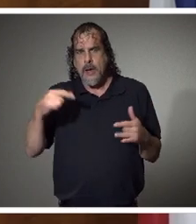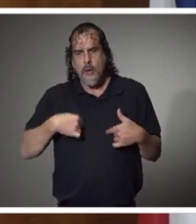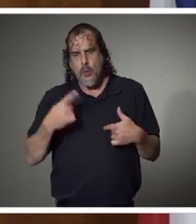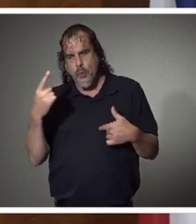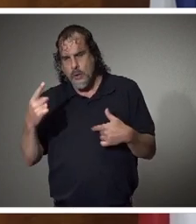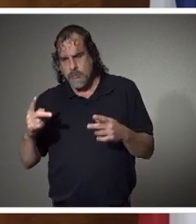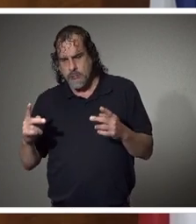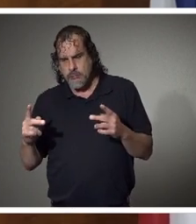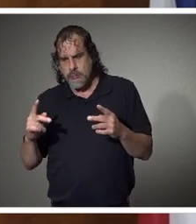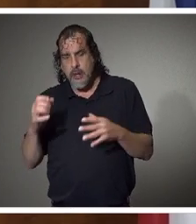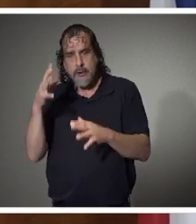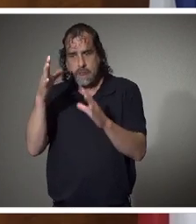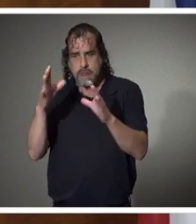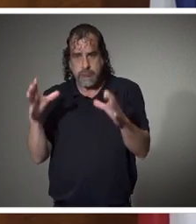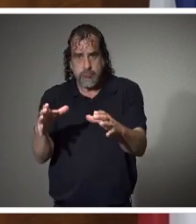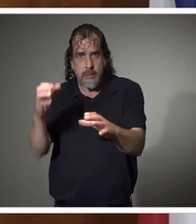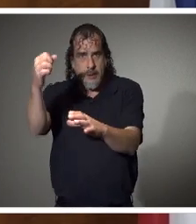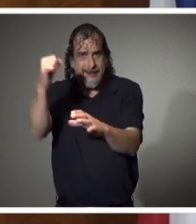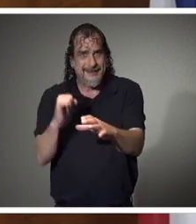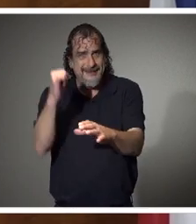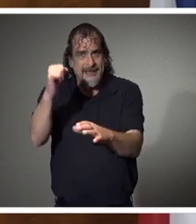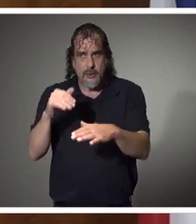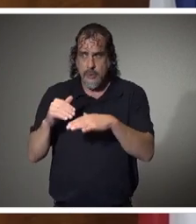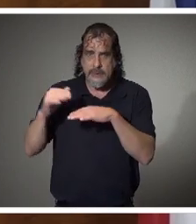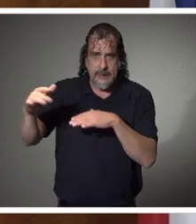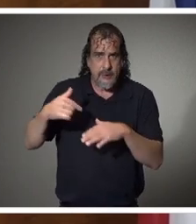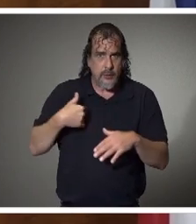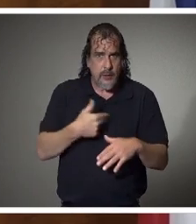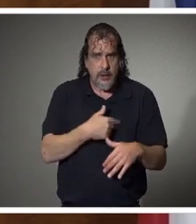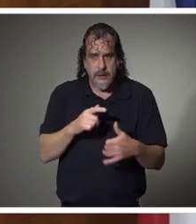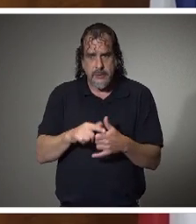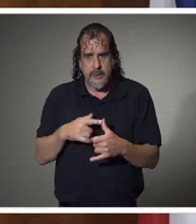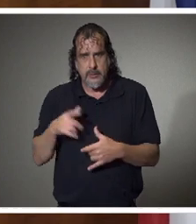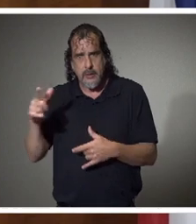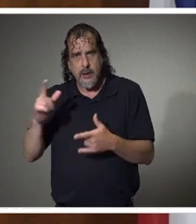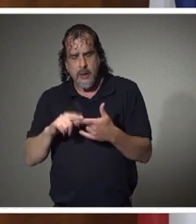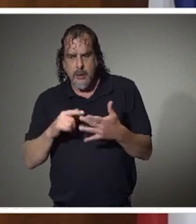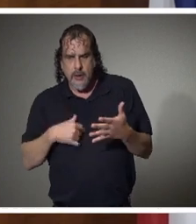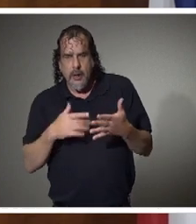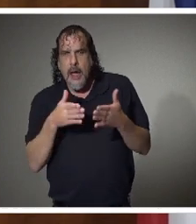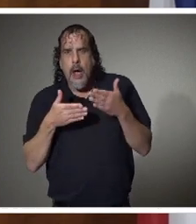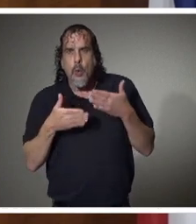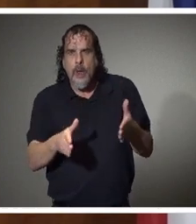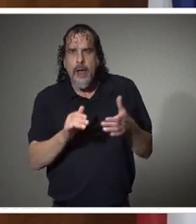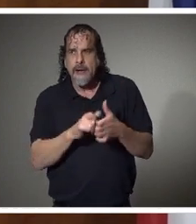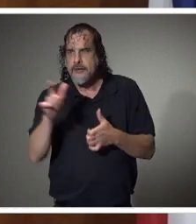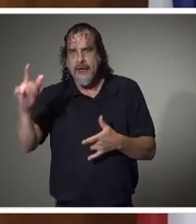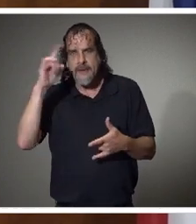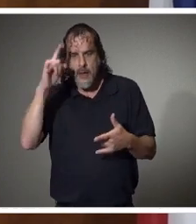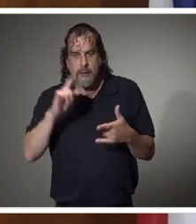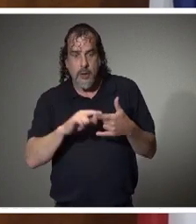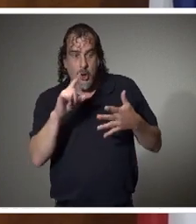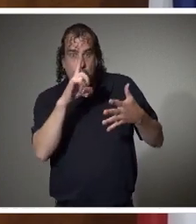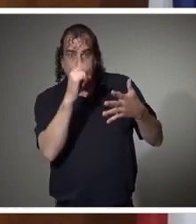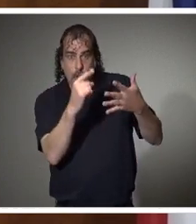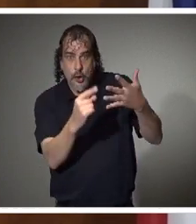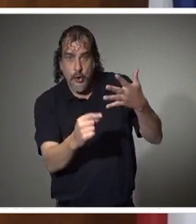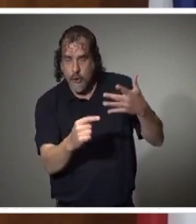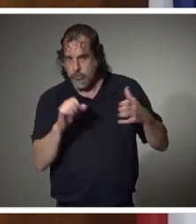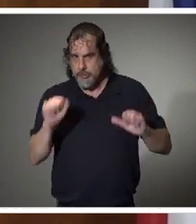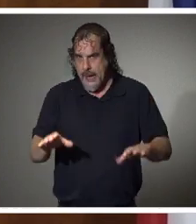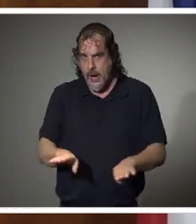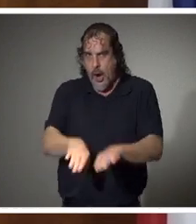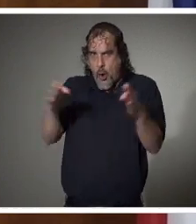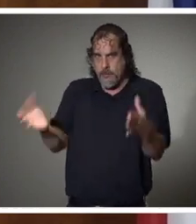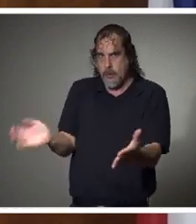of casinos that sent to me and sent to the Gaming Commission a list of ways that they thought they could reopen in a responsible